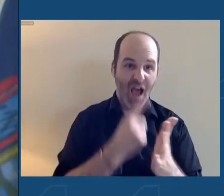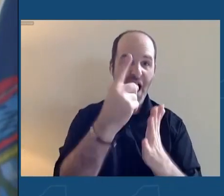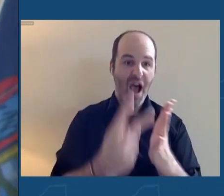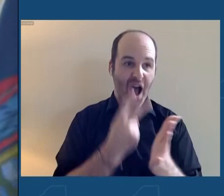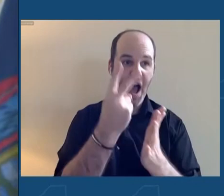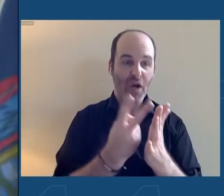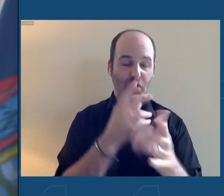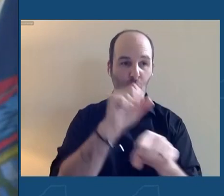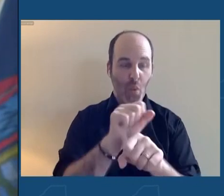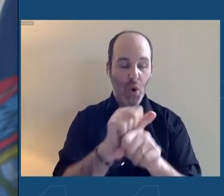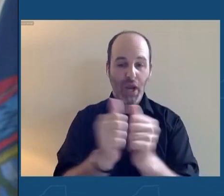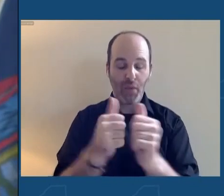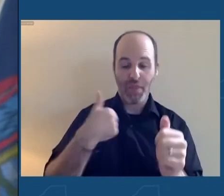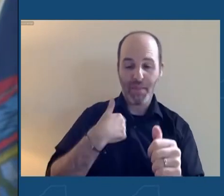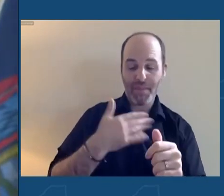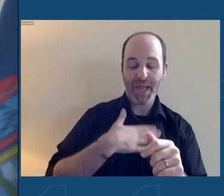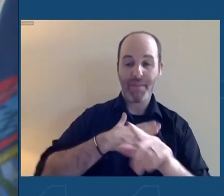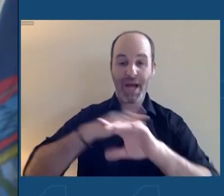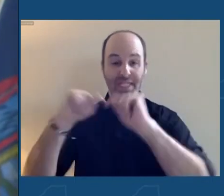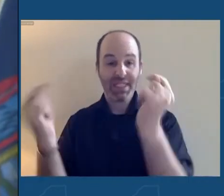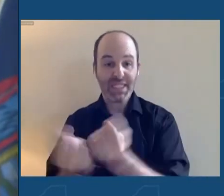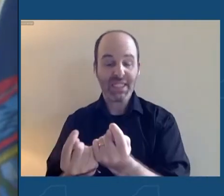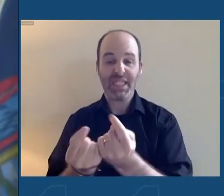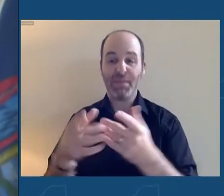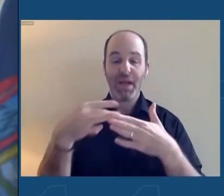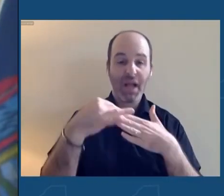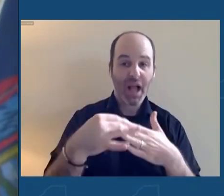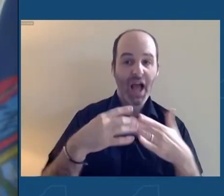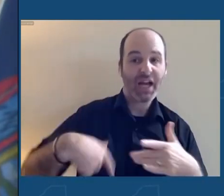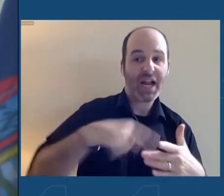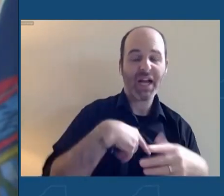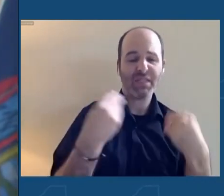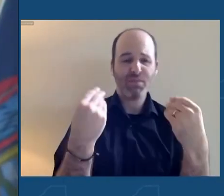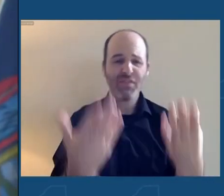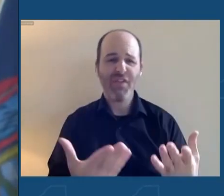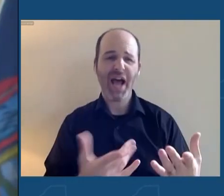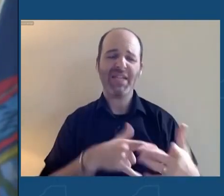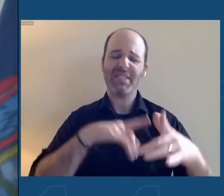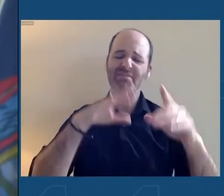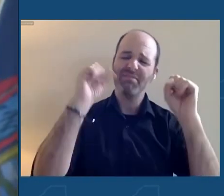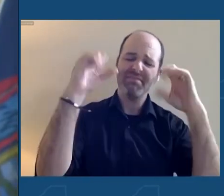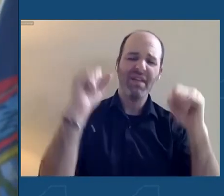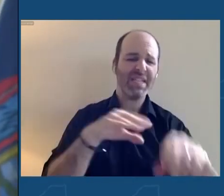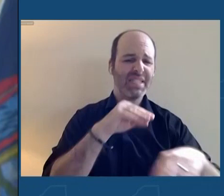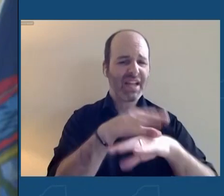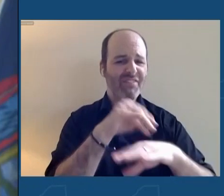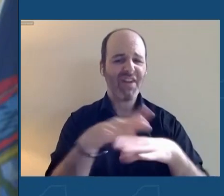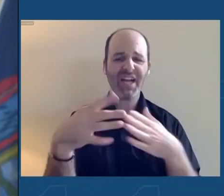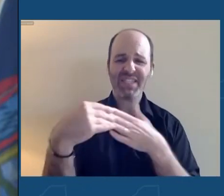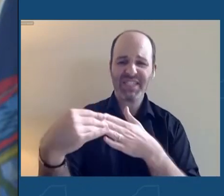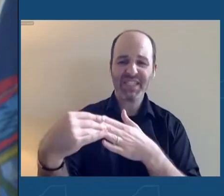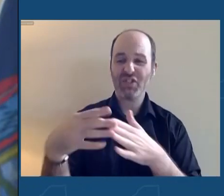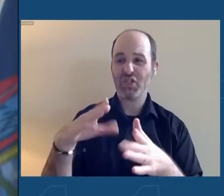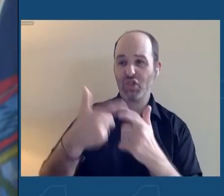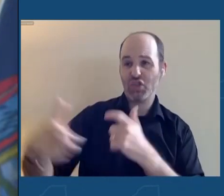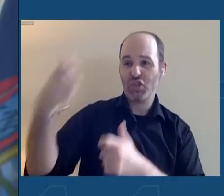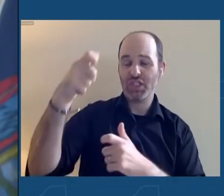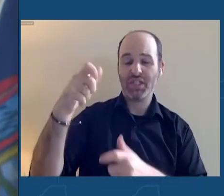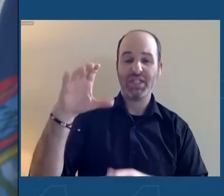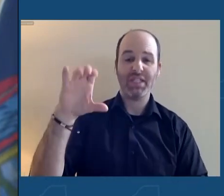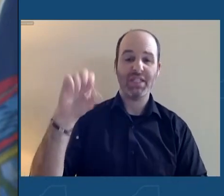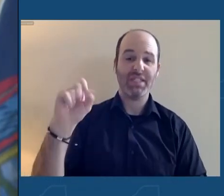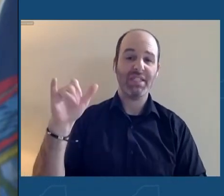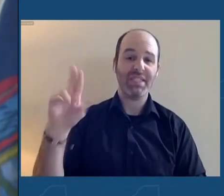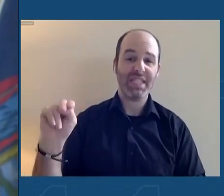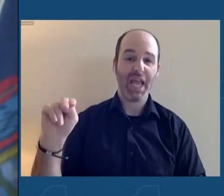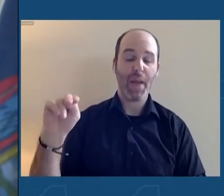team on guiding us and providing extraordinary advice and leadership. Chairman Sam Frasina, Sam, thank